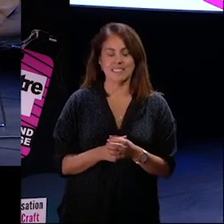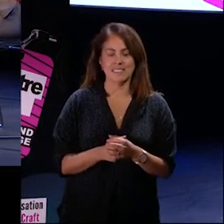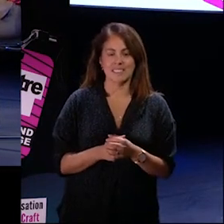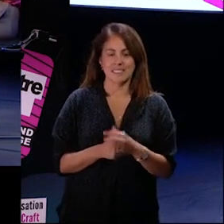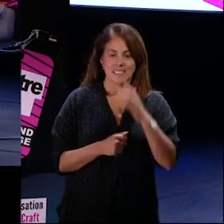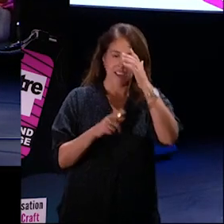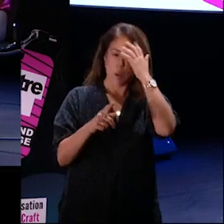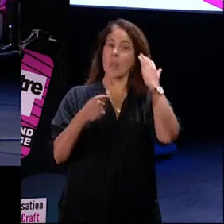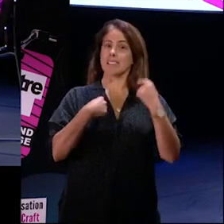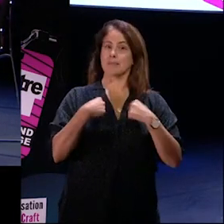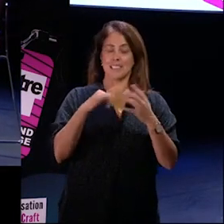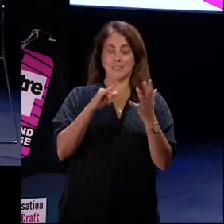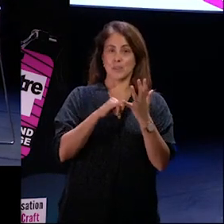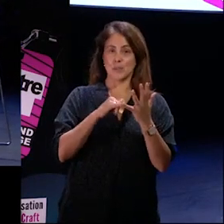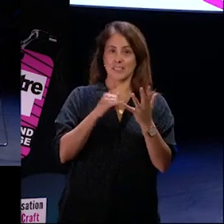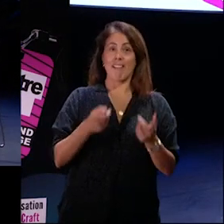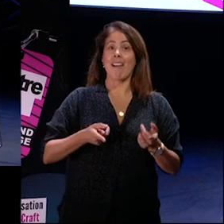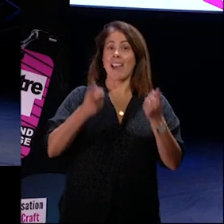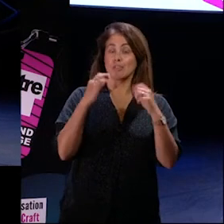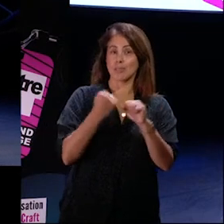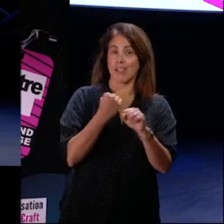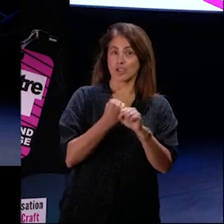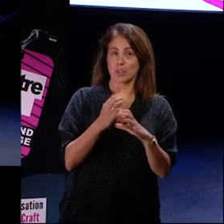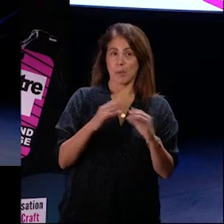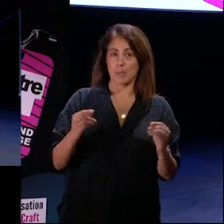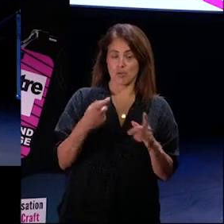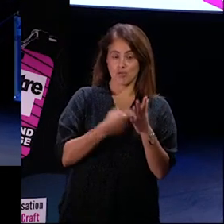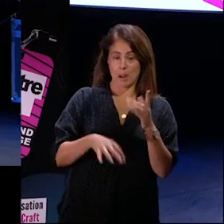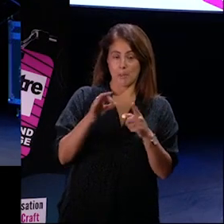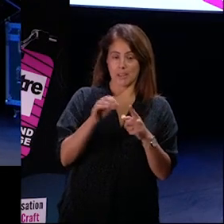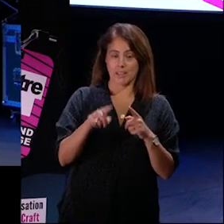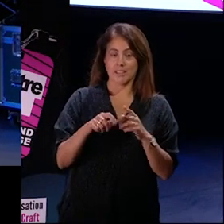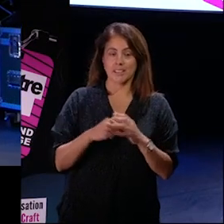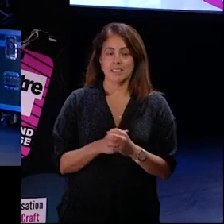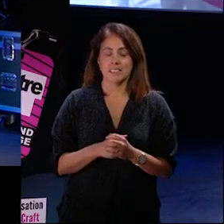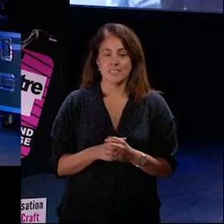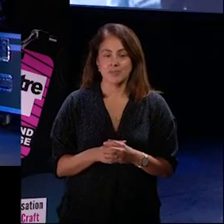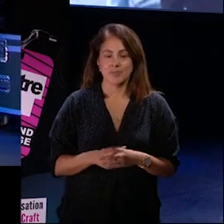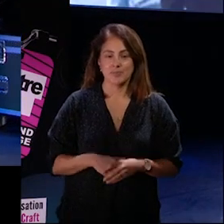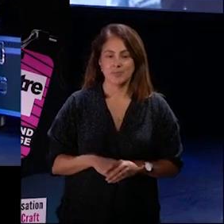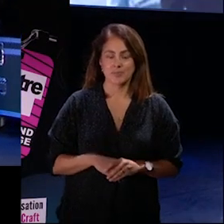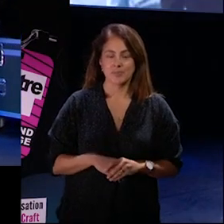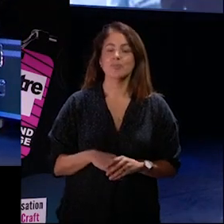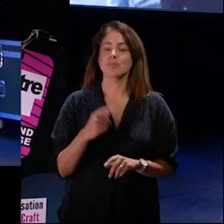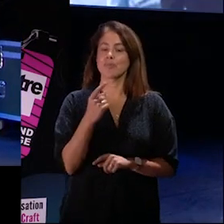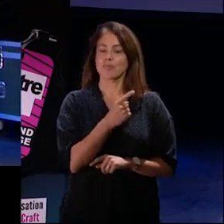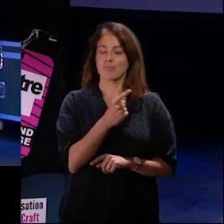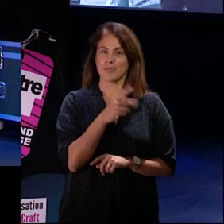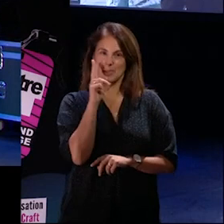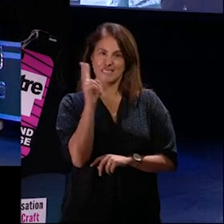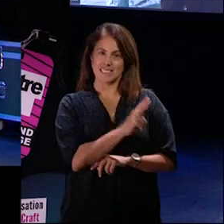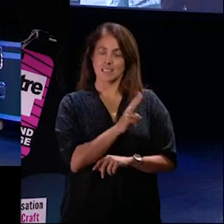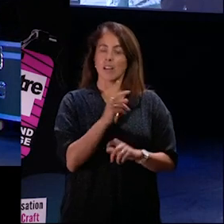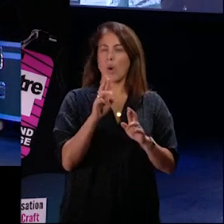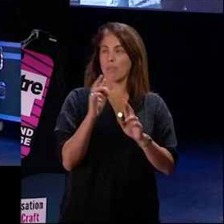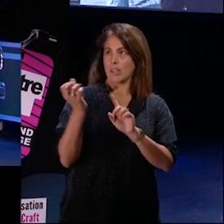there. That's me. I'm Susie, and I'm the head of production at Birmingham Rep. And apparently, if I press this, I'll get a PowerPoint. There we go. So that's just going to hopefully play behind